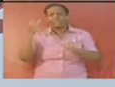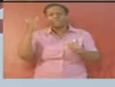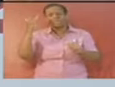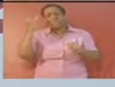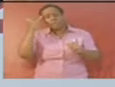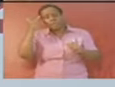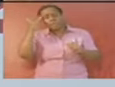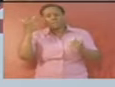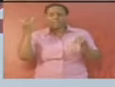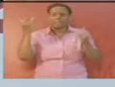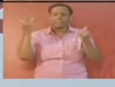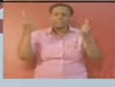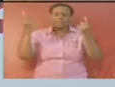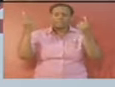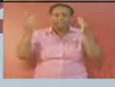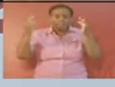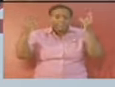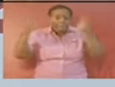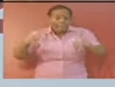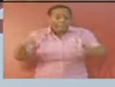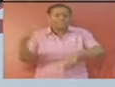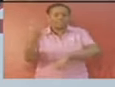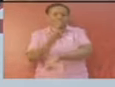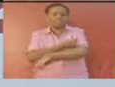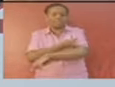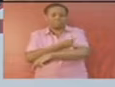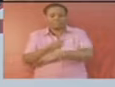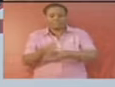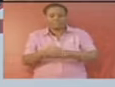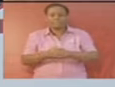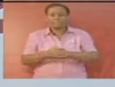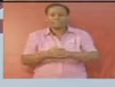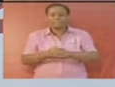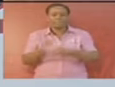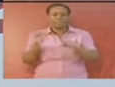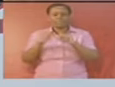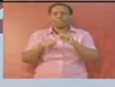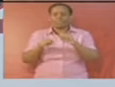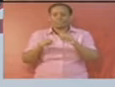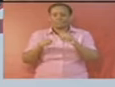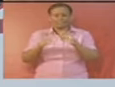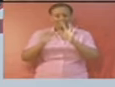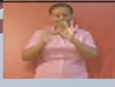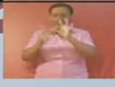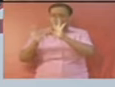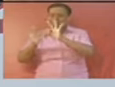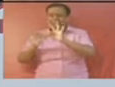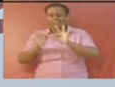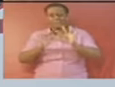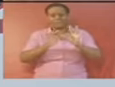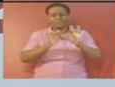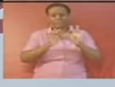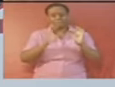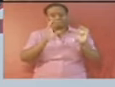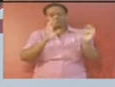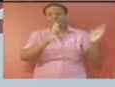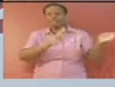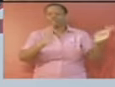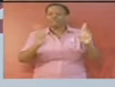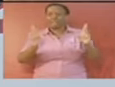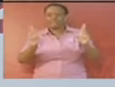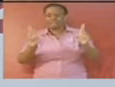not know when. So we started to prepare months ago, setting up a multidisciplinary